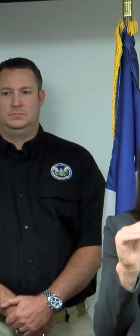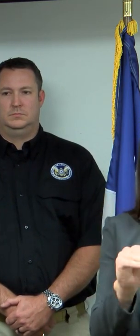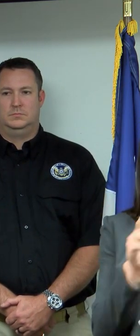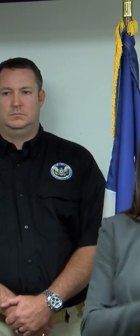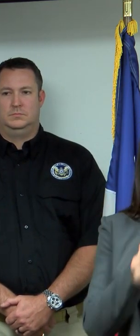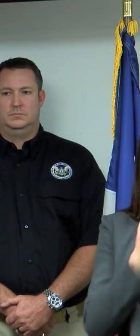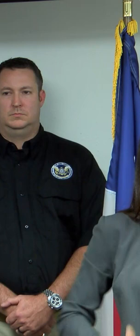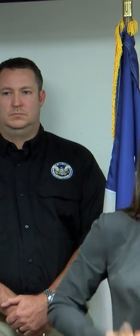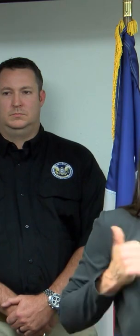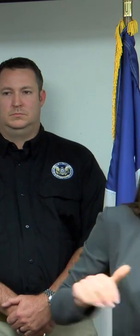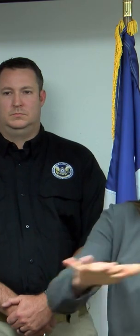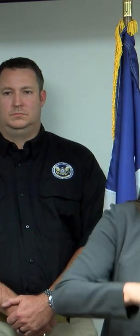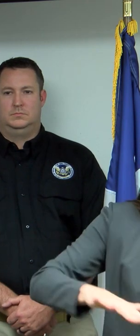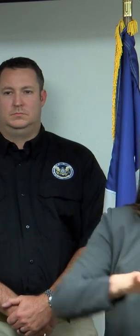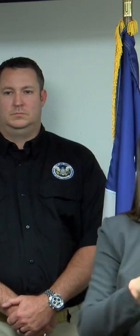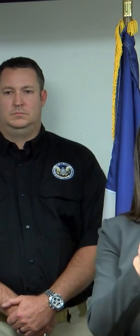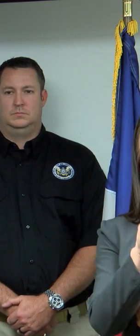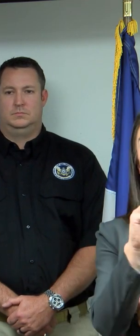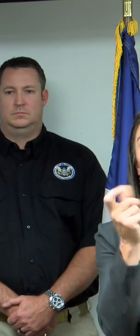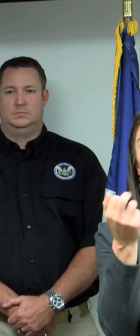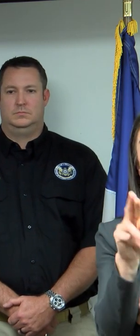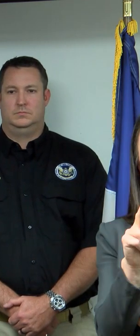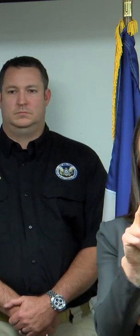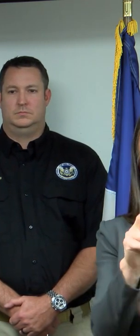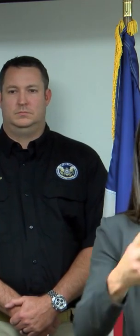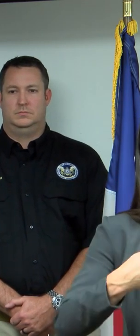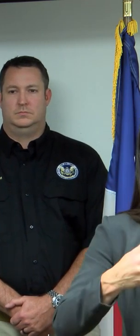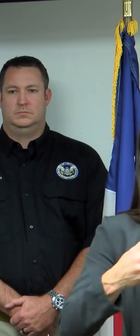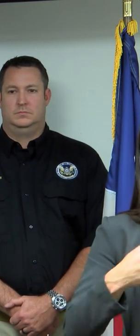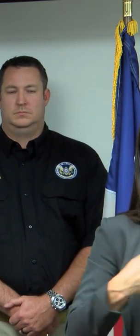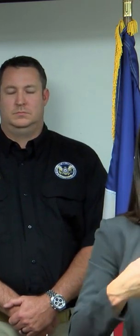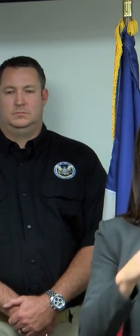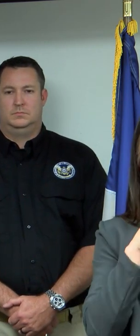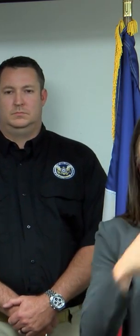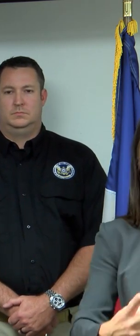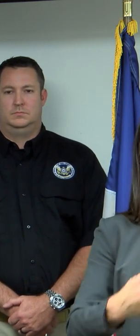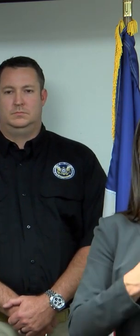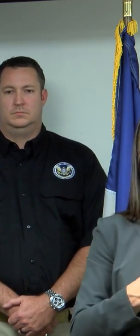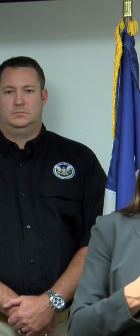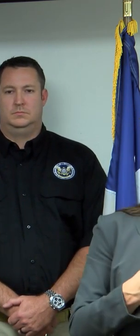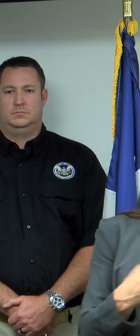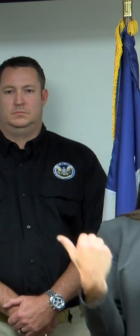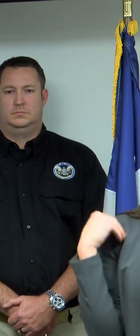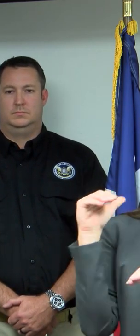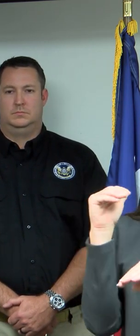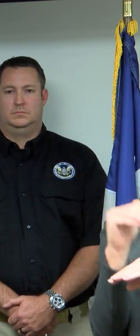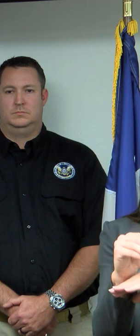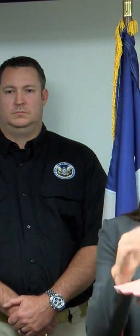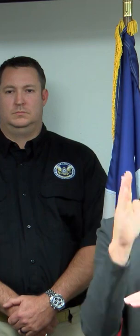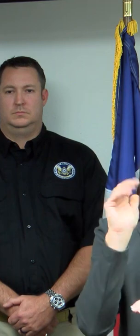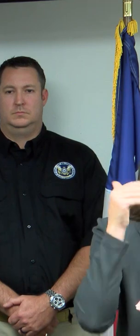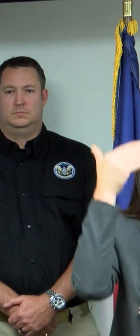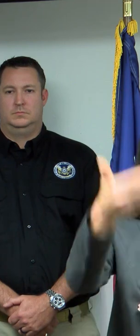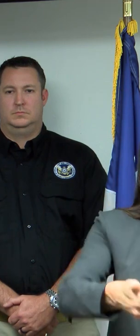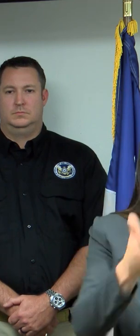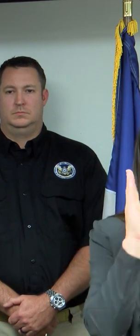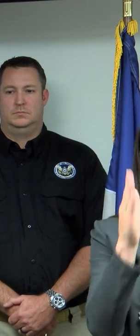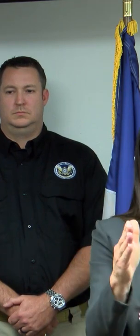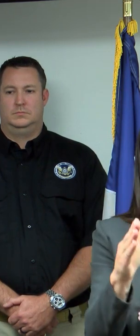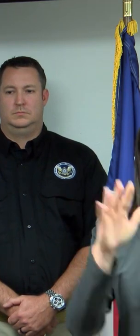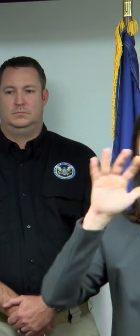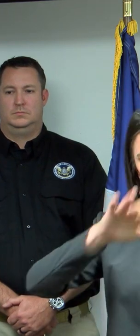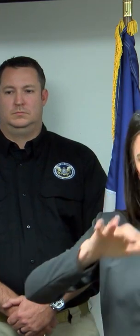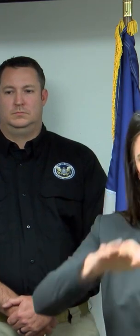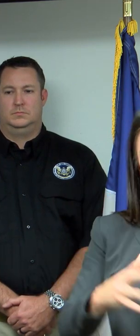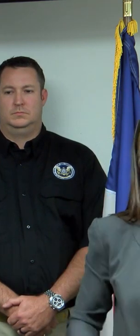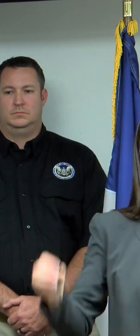areas. Barker Reservoir watershed also received significant rainfall overnight. The current U.S. Army Corps of